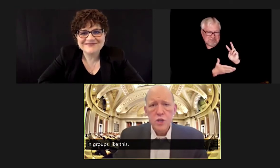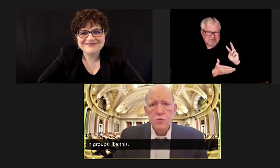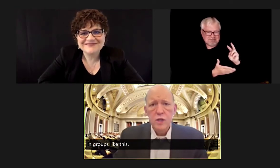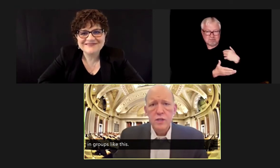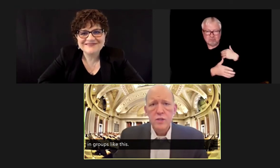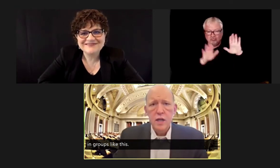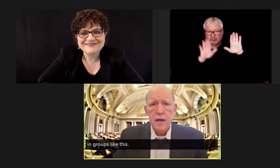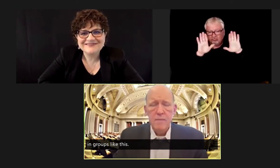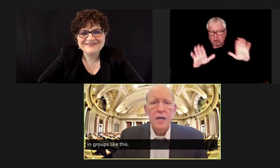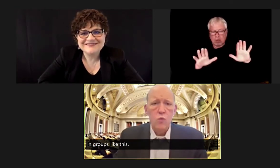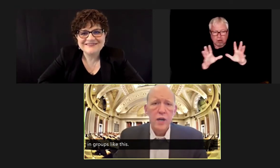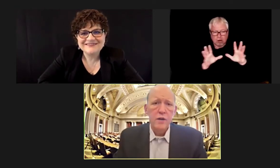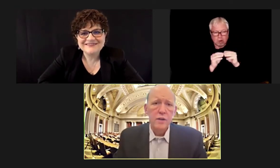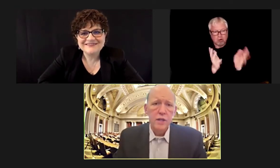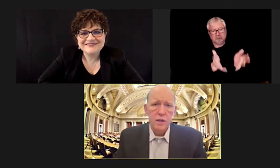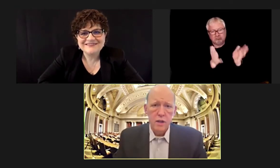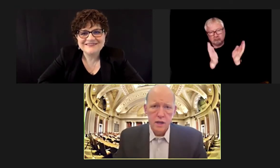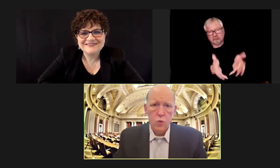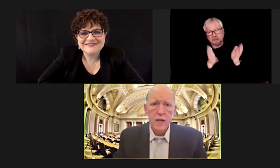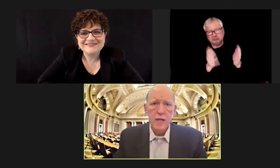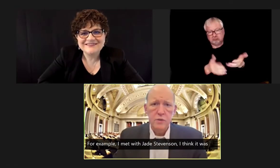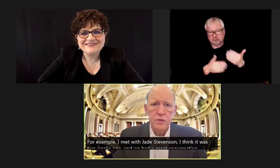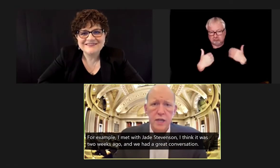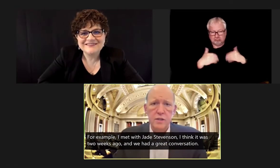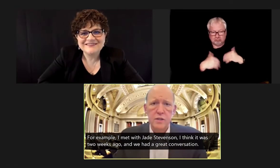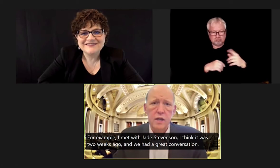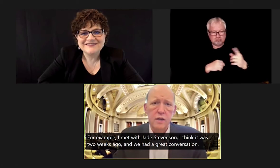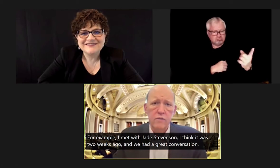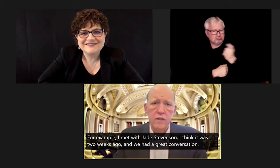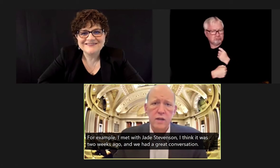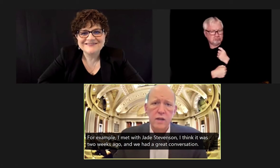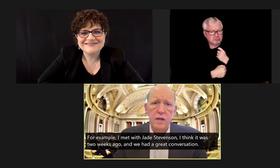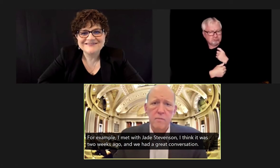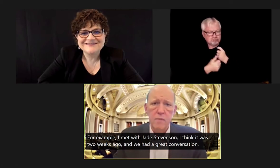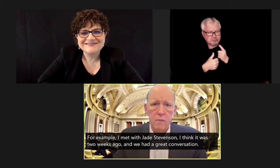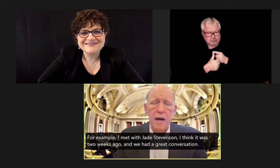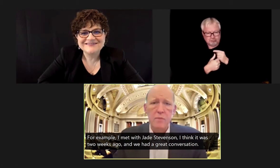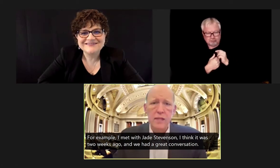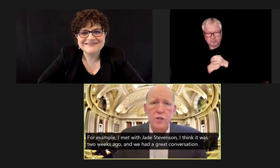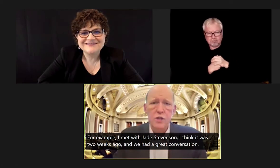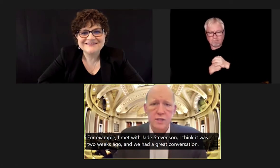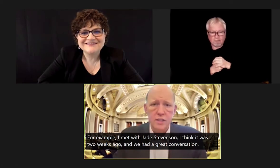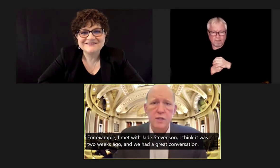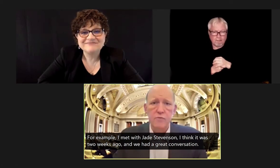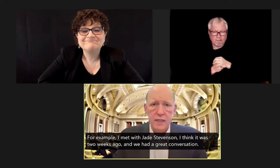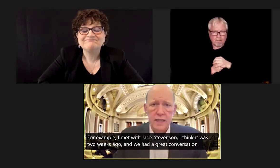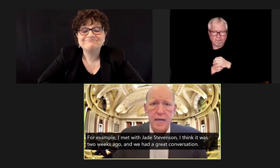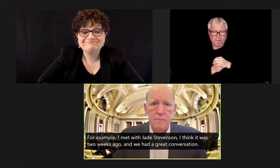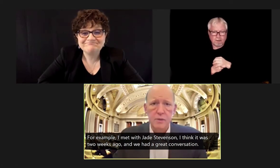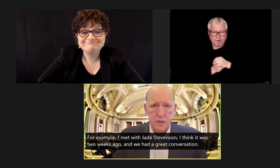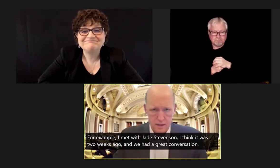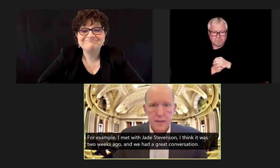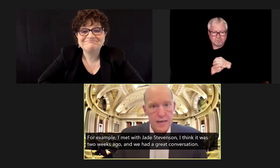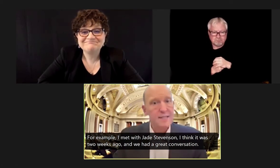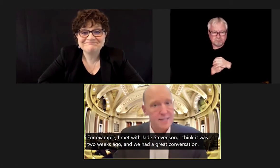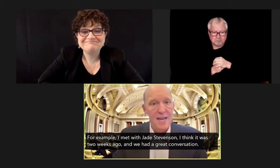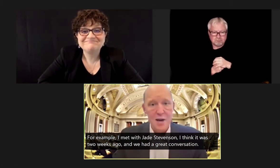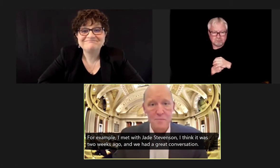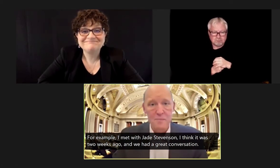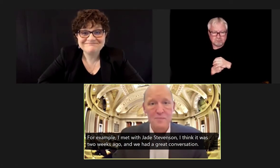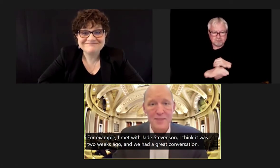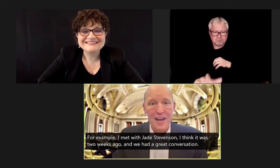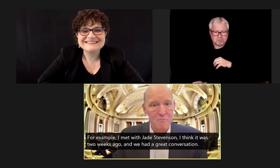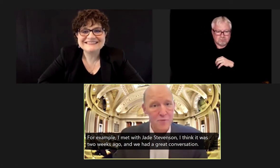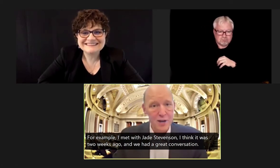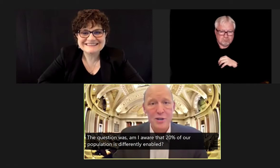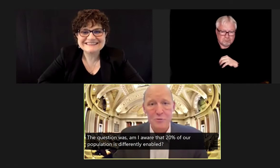The question was, am I aware that 20% of our population is differently enabled? Yes, I